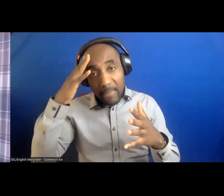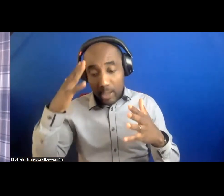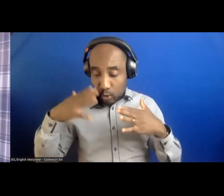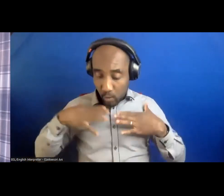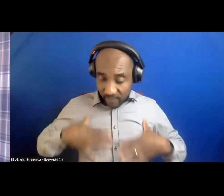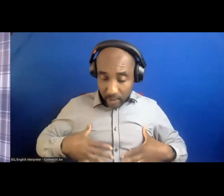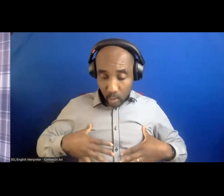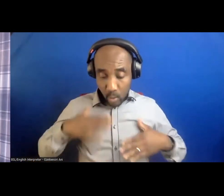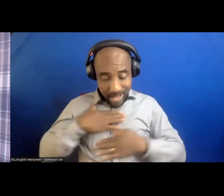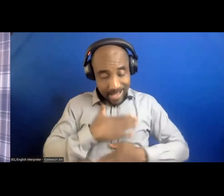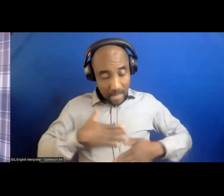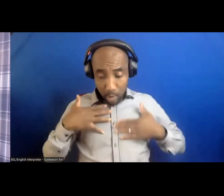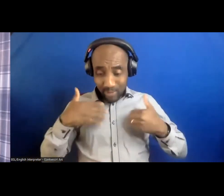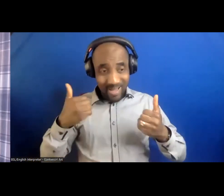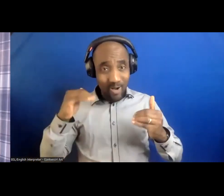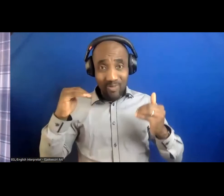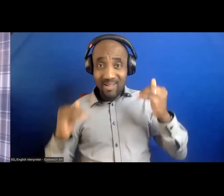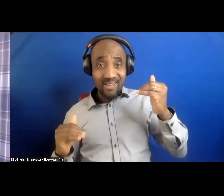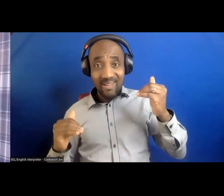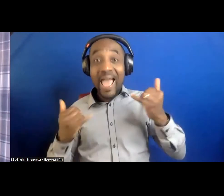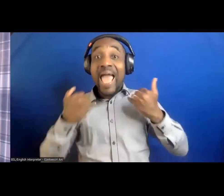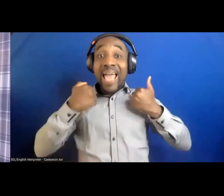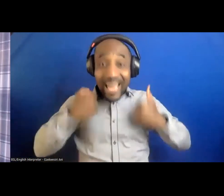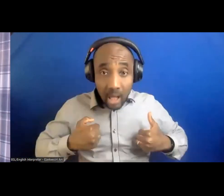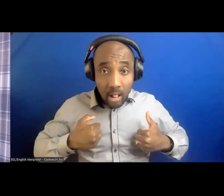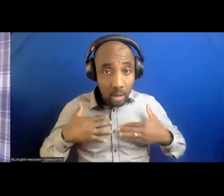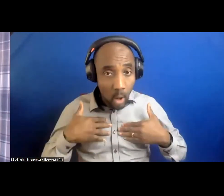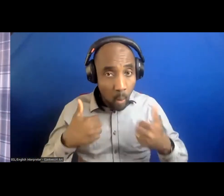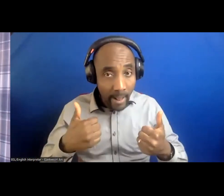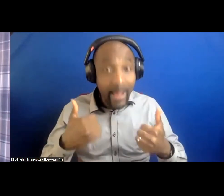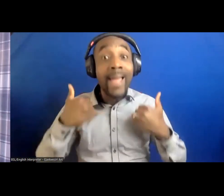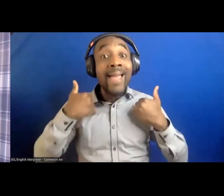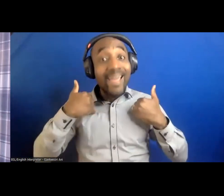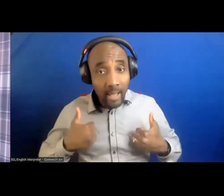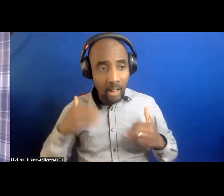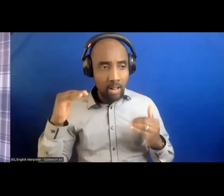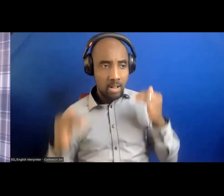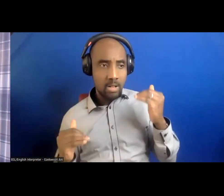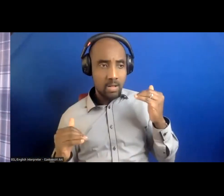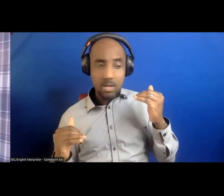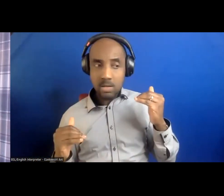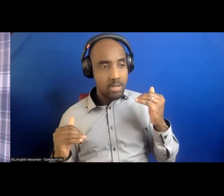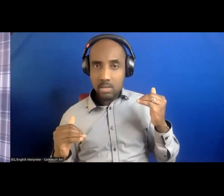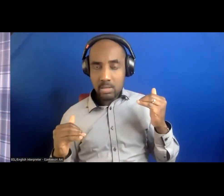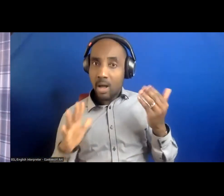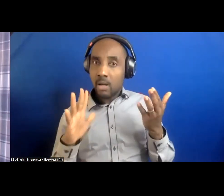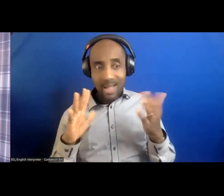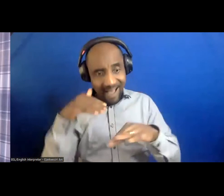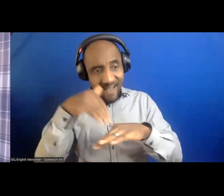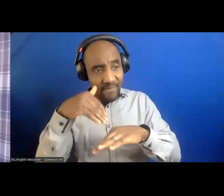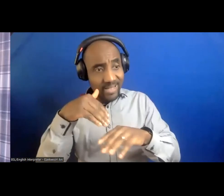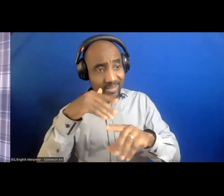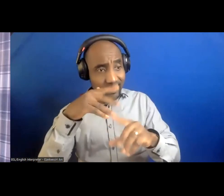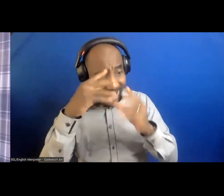health, ill-being, not well-being, they're ill in that wellness. And that reflects educationally within our